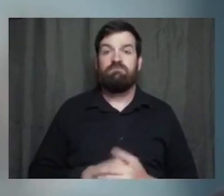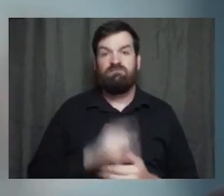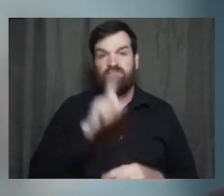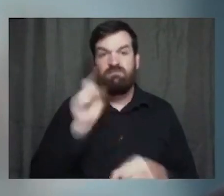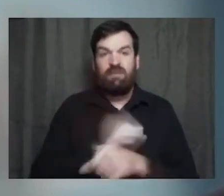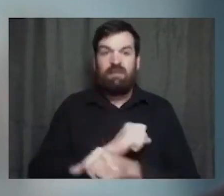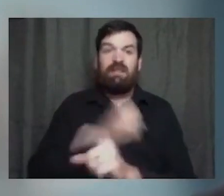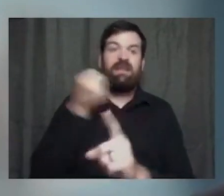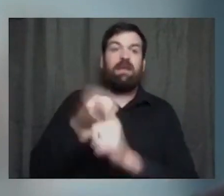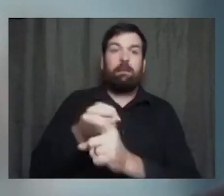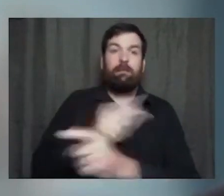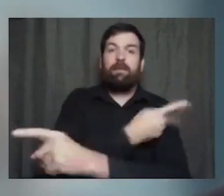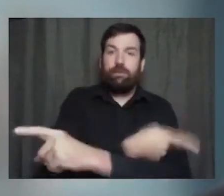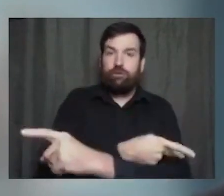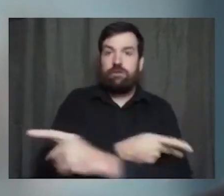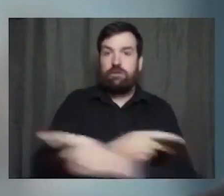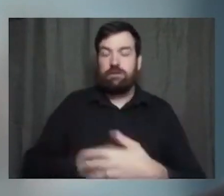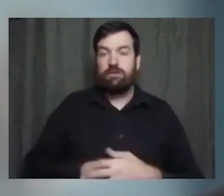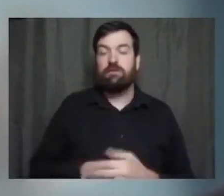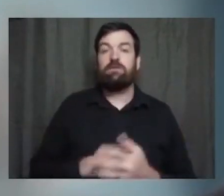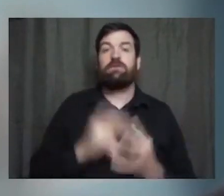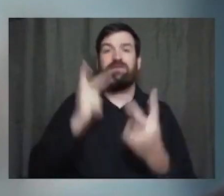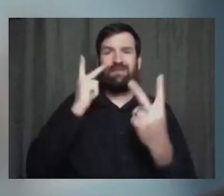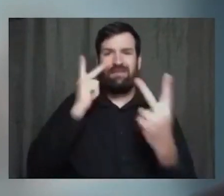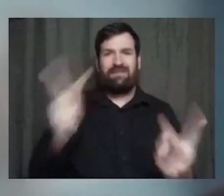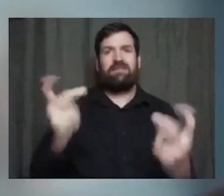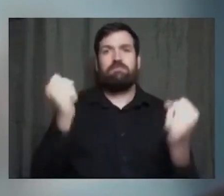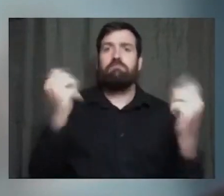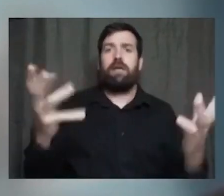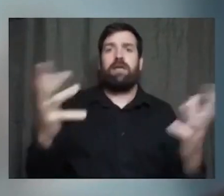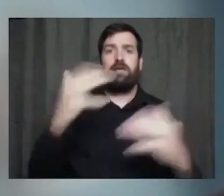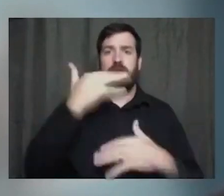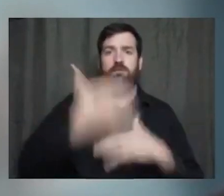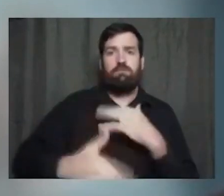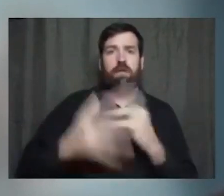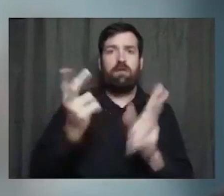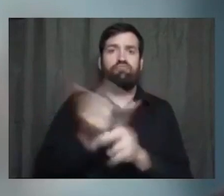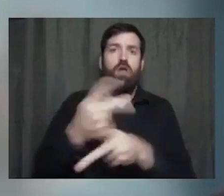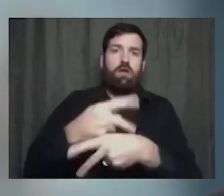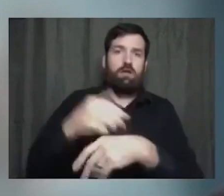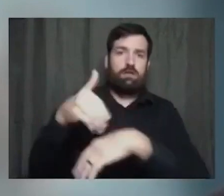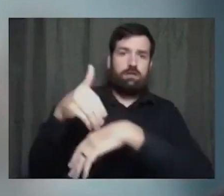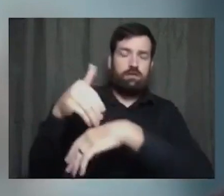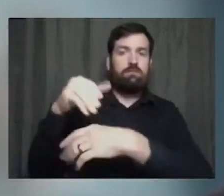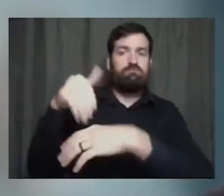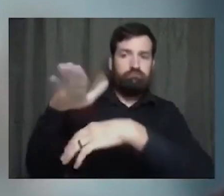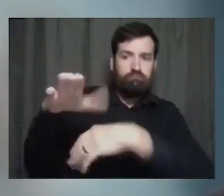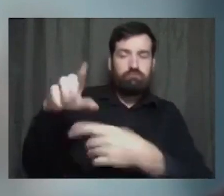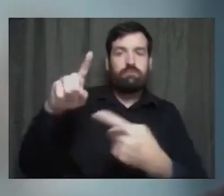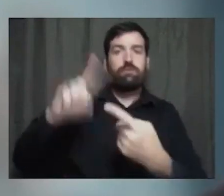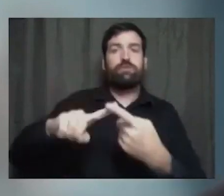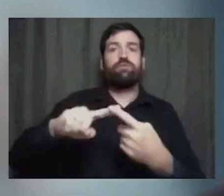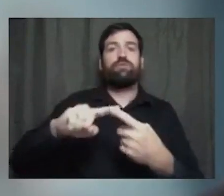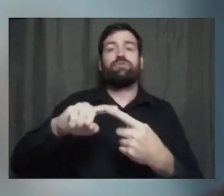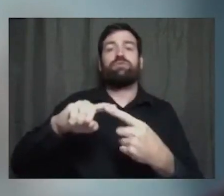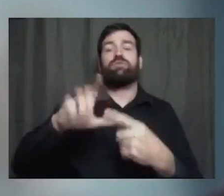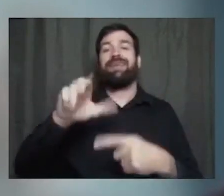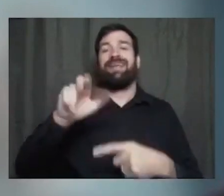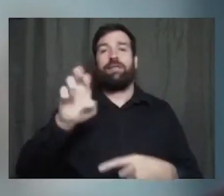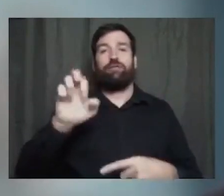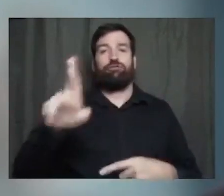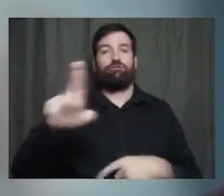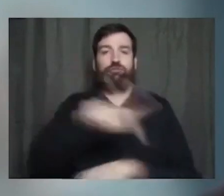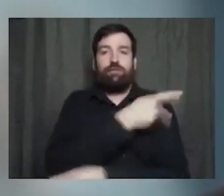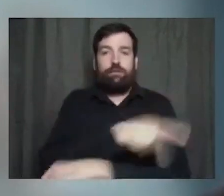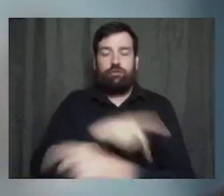We see tons of blood products go to our cancer patients who are receiving chemo treatments, lots to car accident